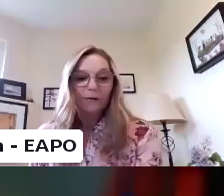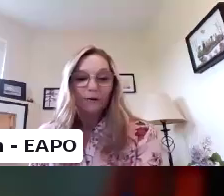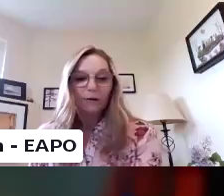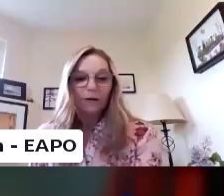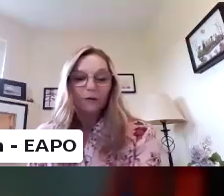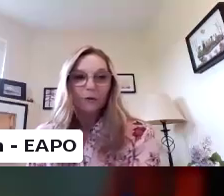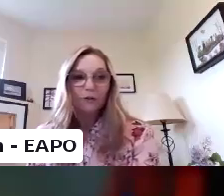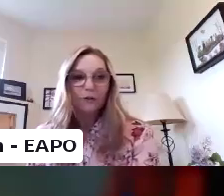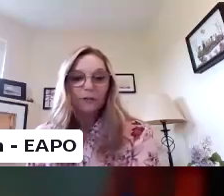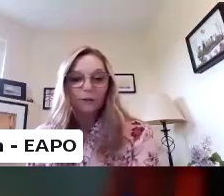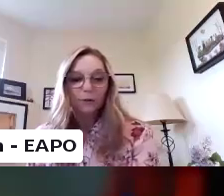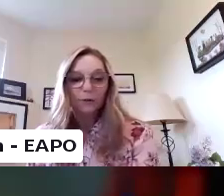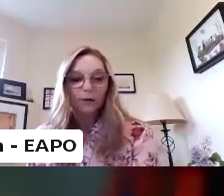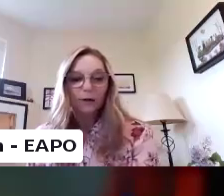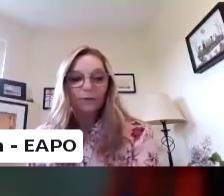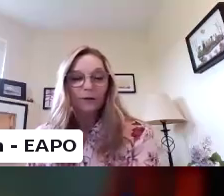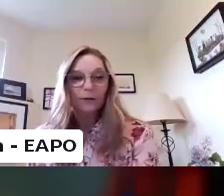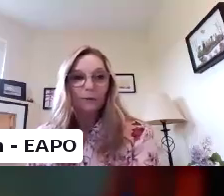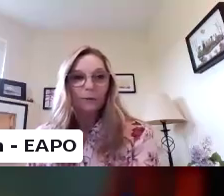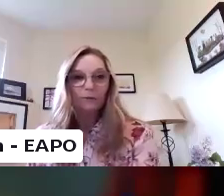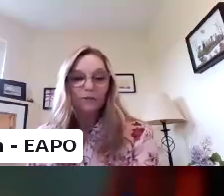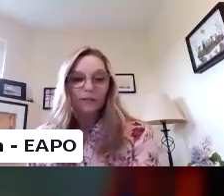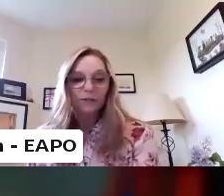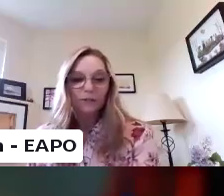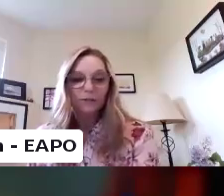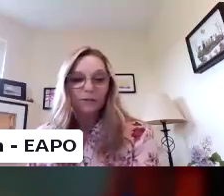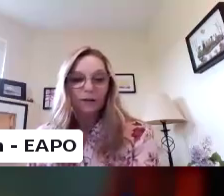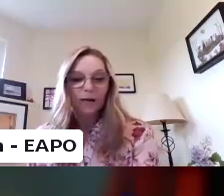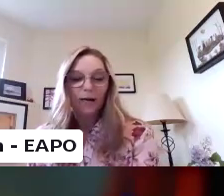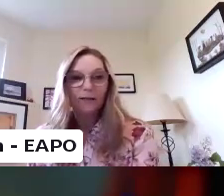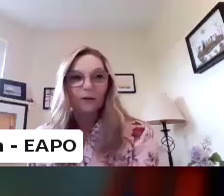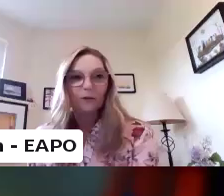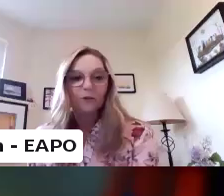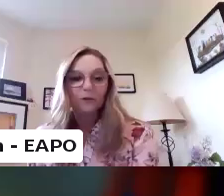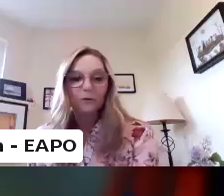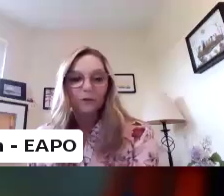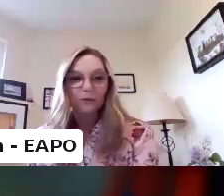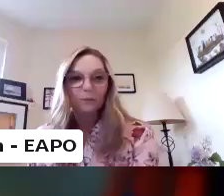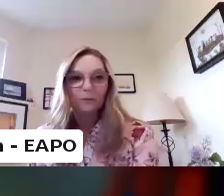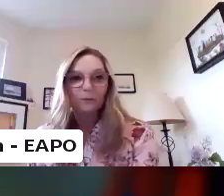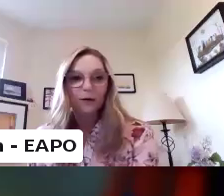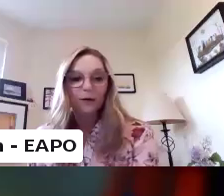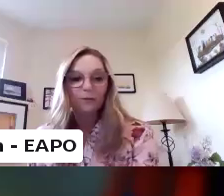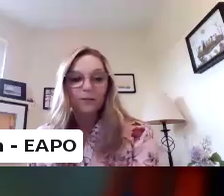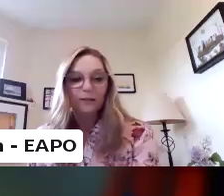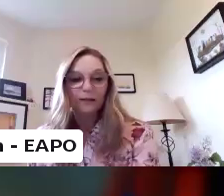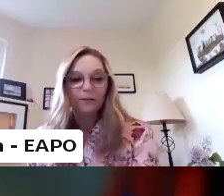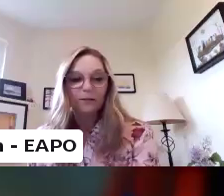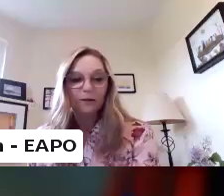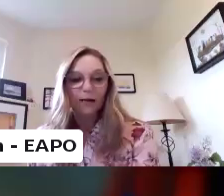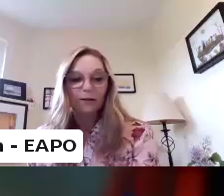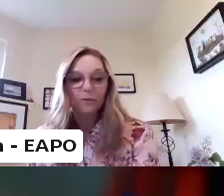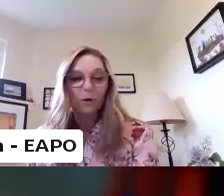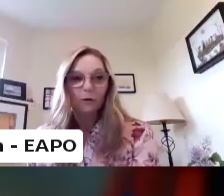that we gather on the traditional territory of a number of First Nations and acknowledge their stewardship of this